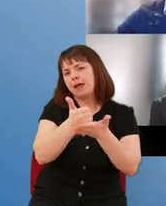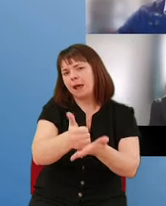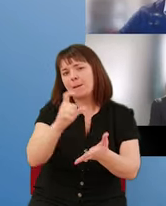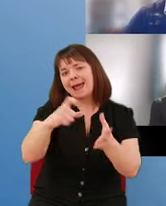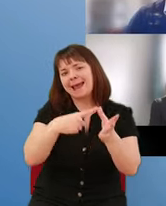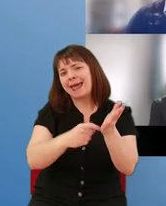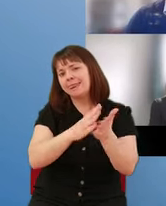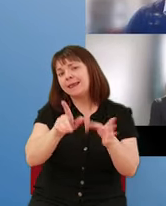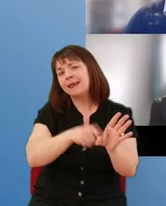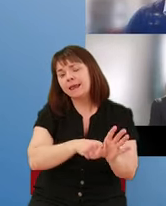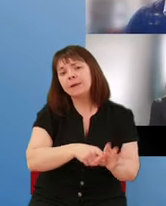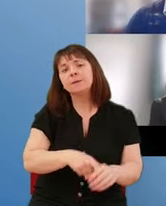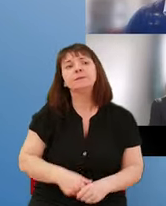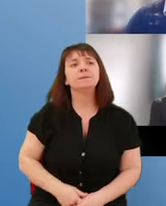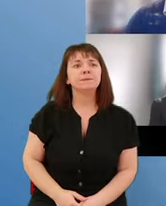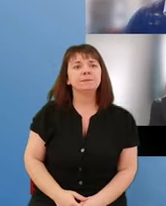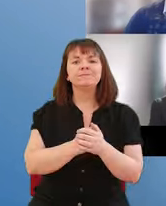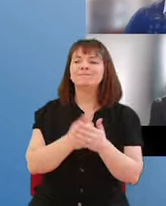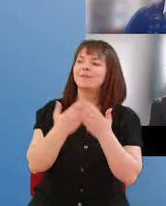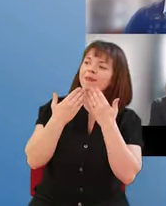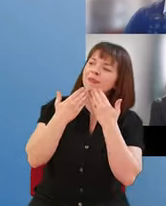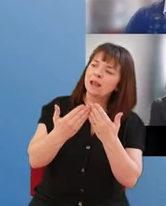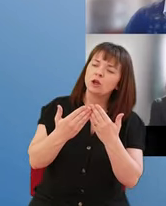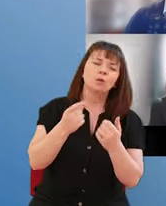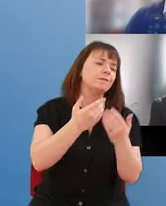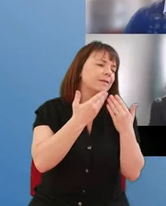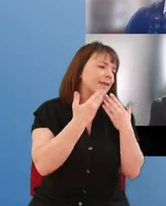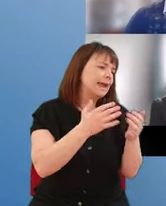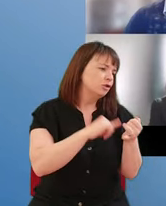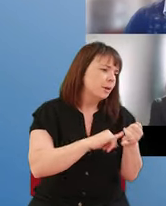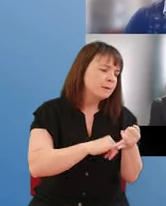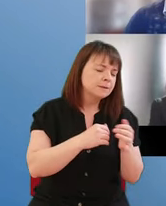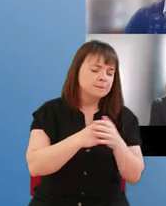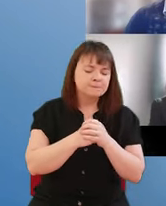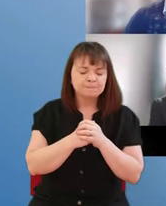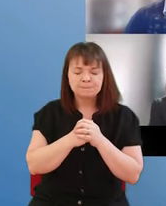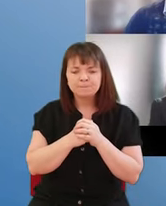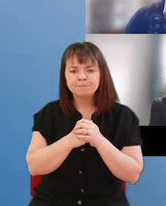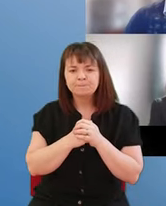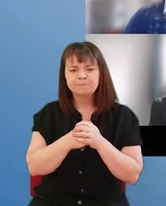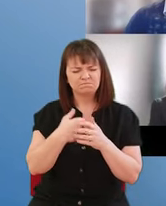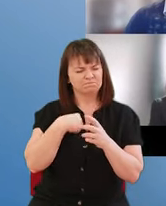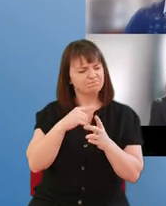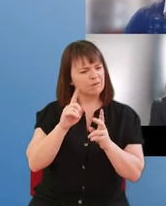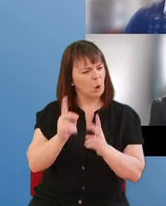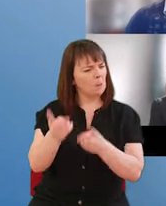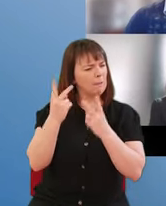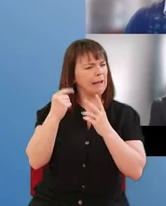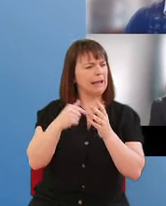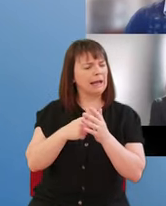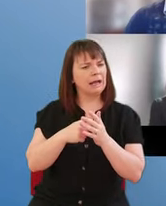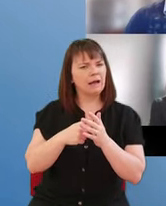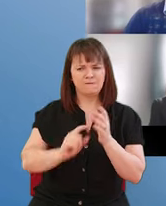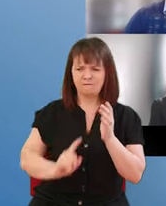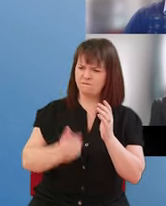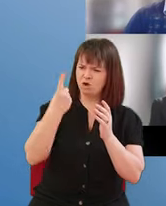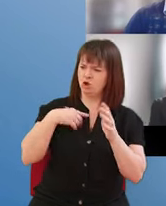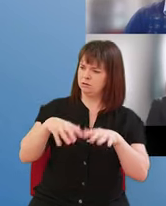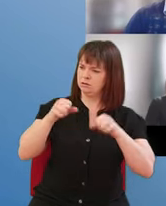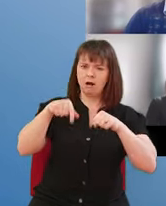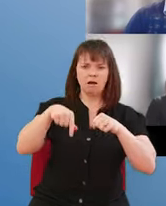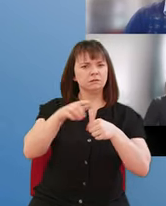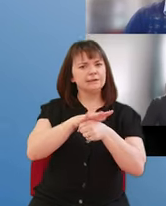to when we started talking about this issue in this committee. We didn't know what the data said, and we didn't know where we were. So I think, you know, tribute to how